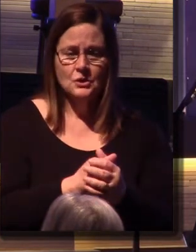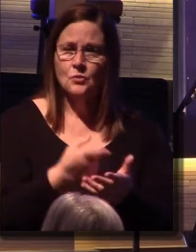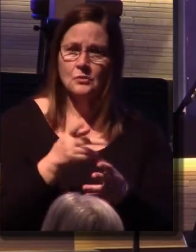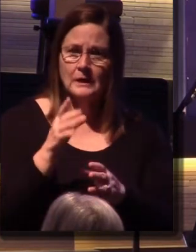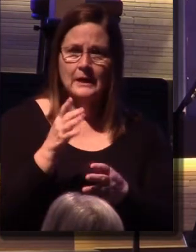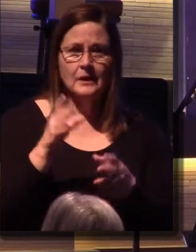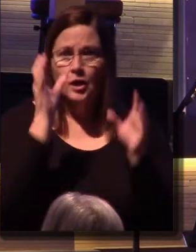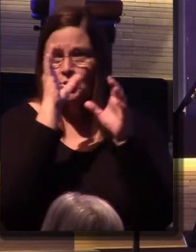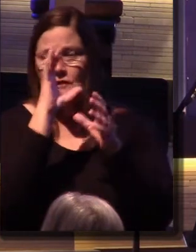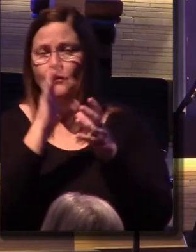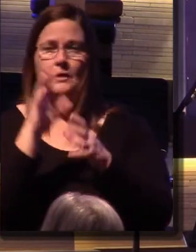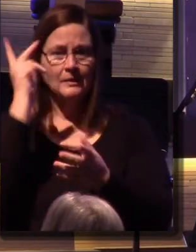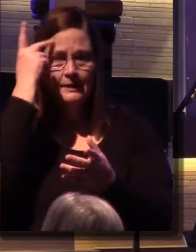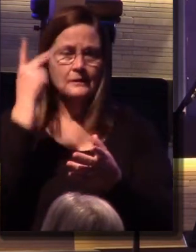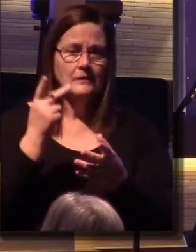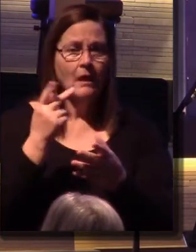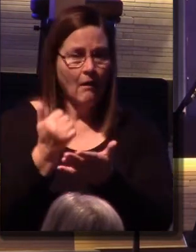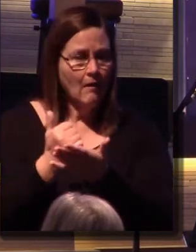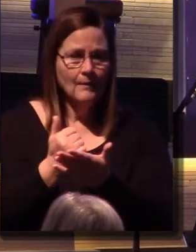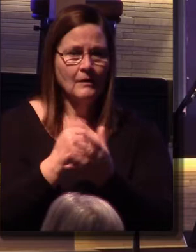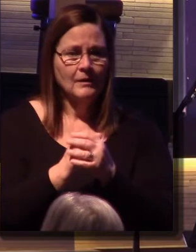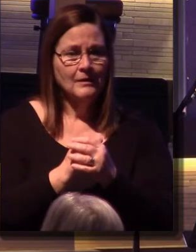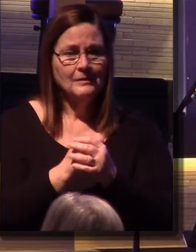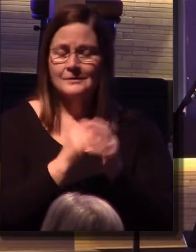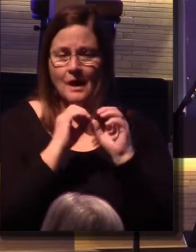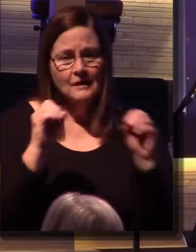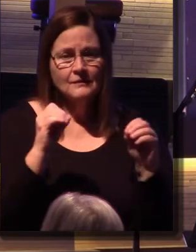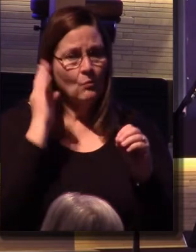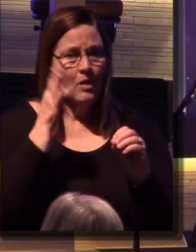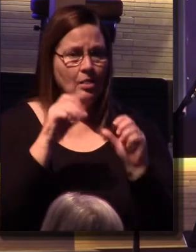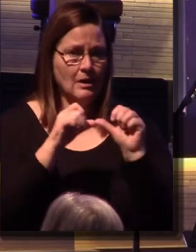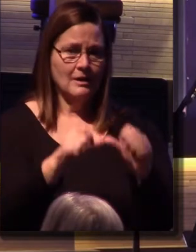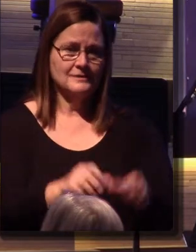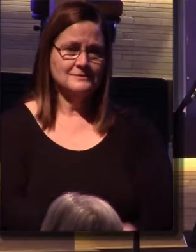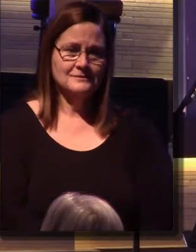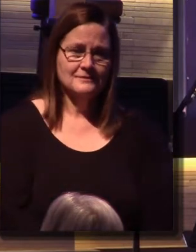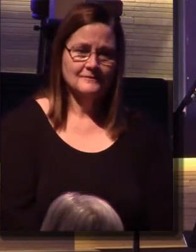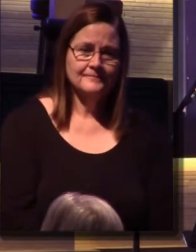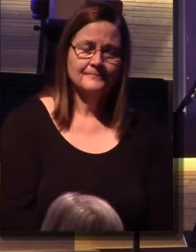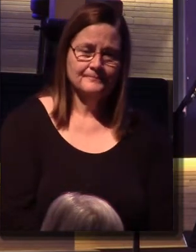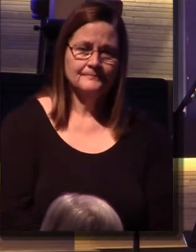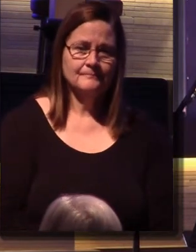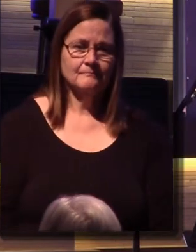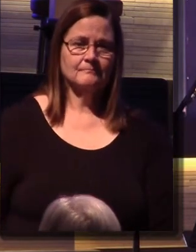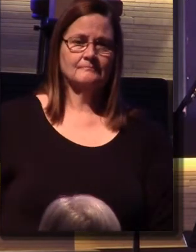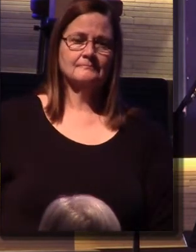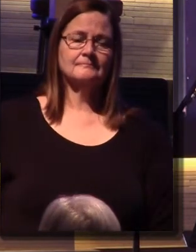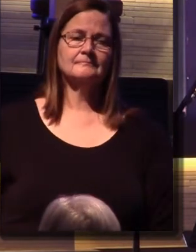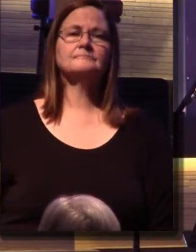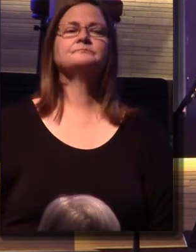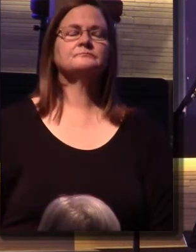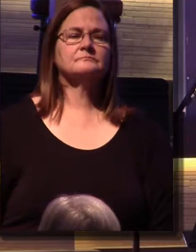political solutions for help or any other man-made solution for help, because none of that is going to last. None of that